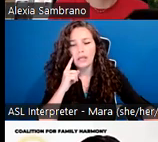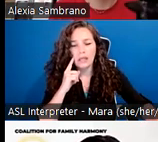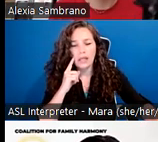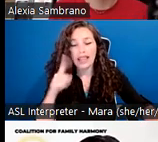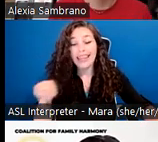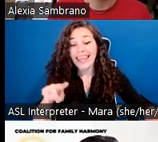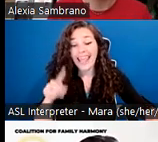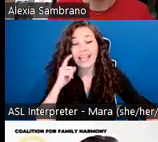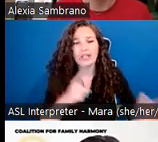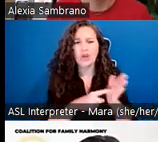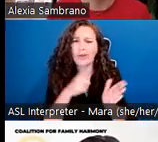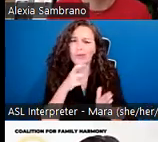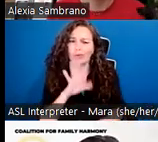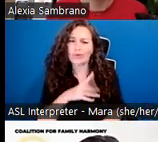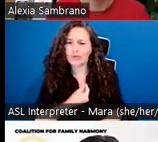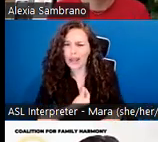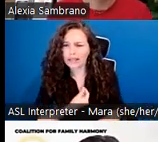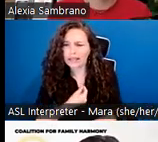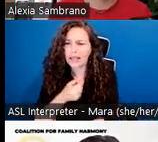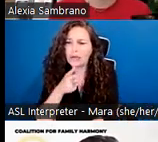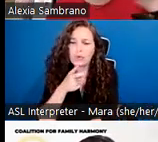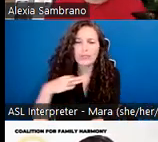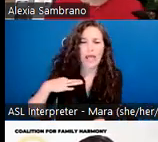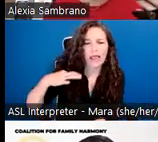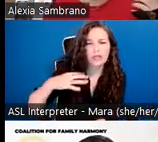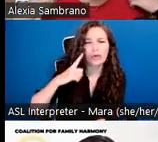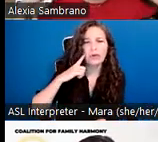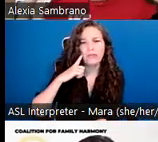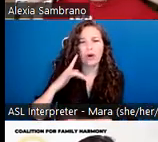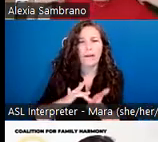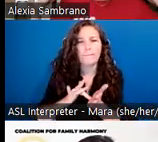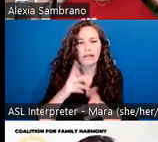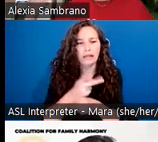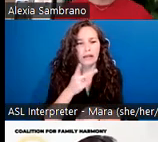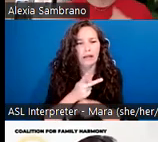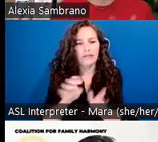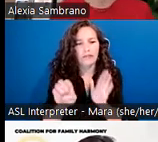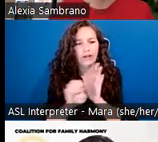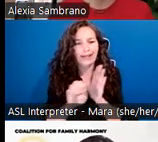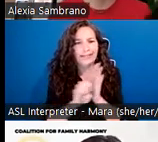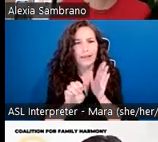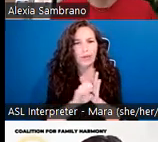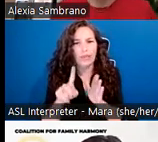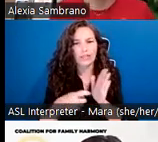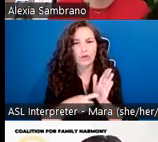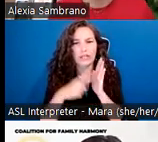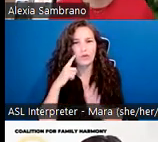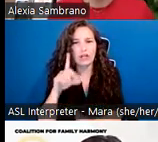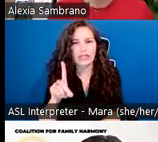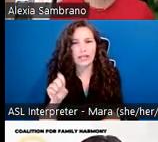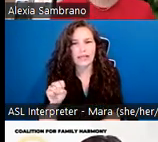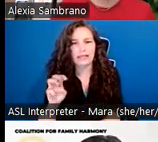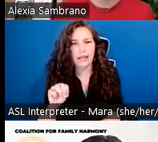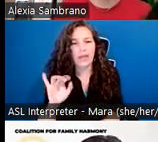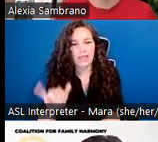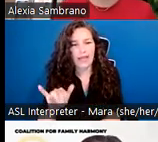thus responsible for deciding who's eligible for medical care. So for example, a criteria in the DSM that exists to this day is gender dysphoria.